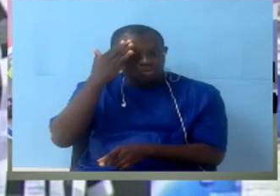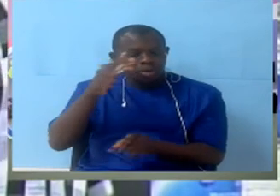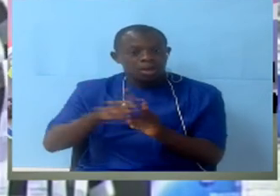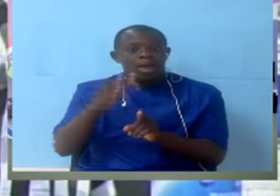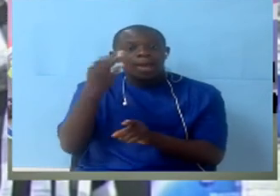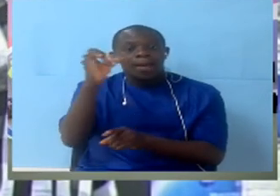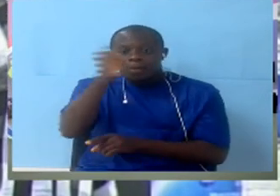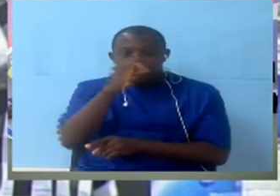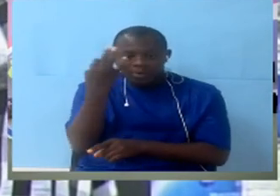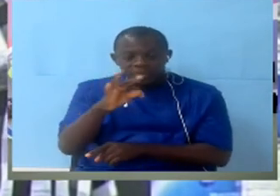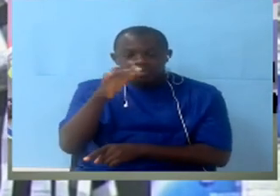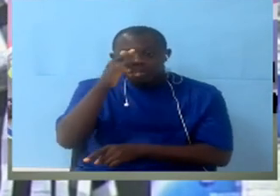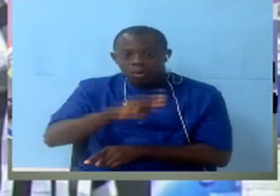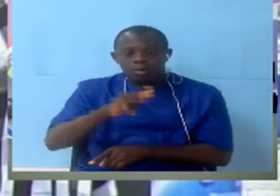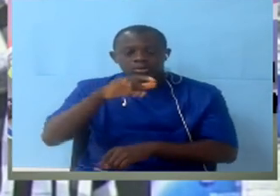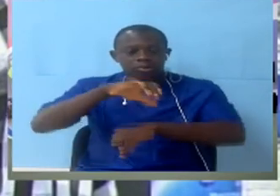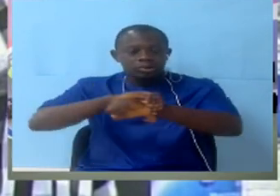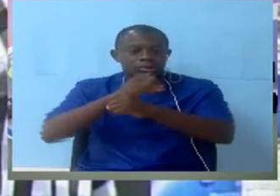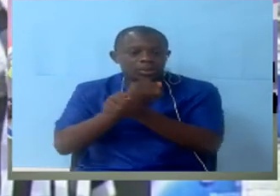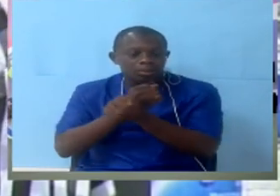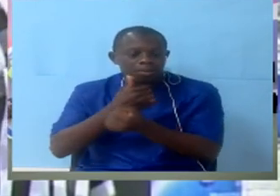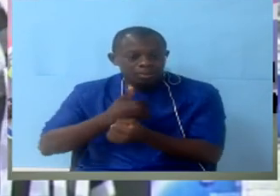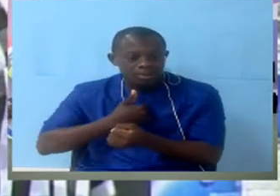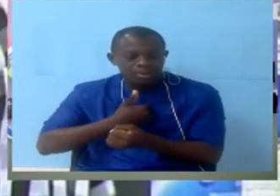Because if they happen to catch me,